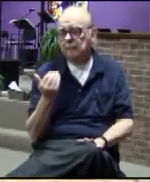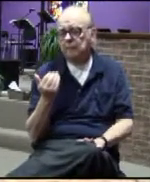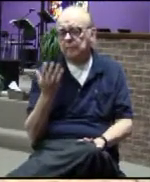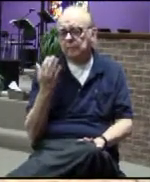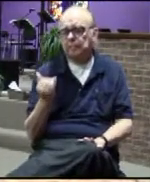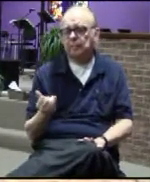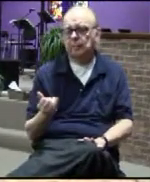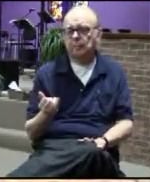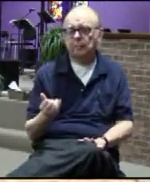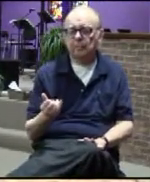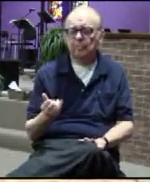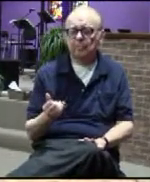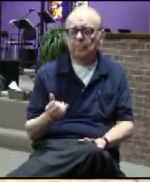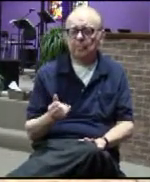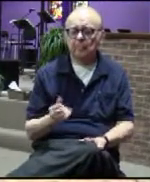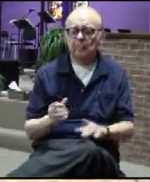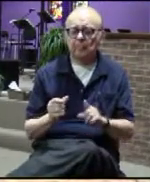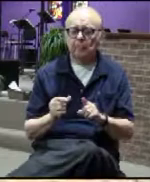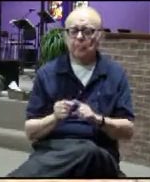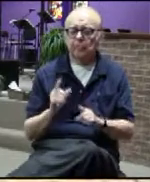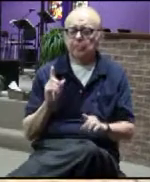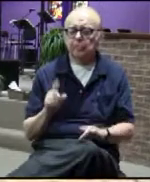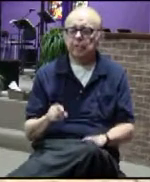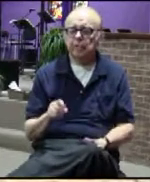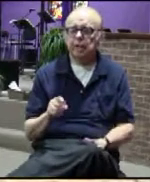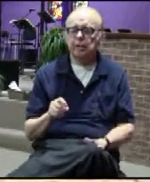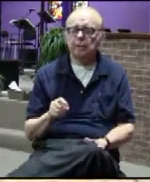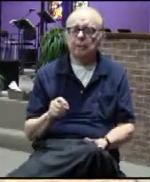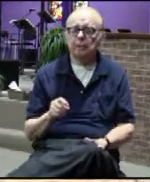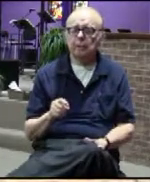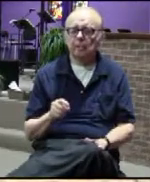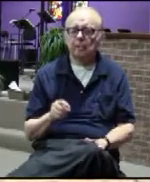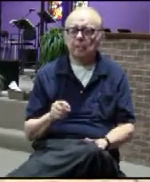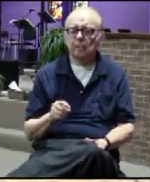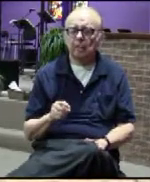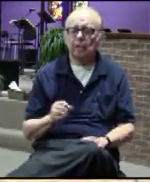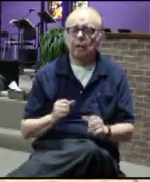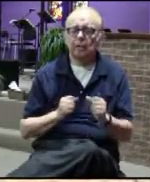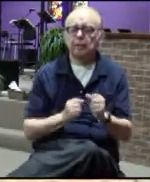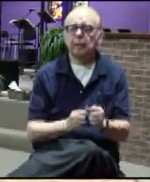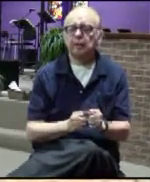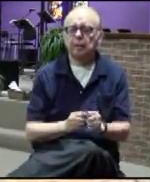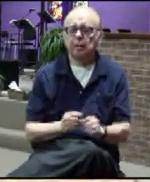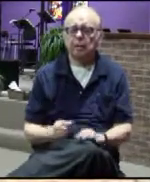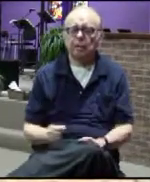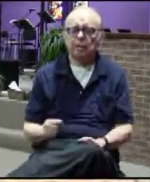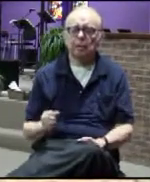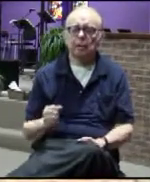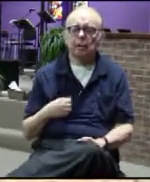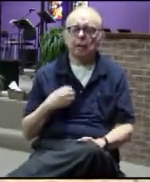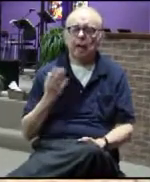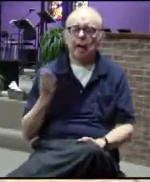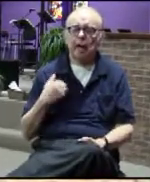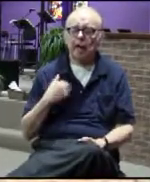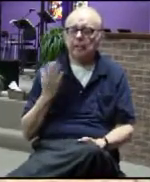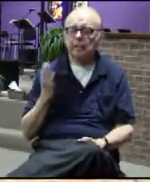Because there's a word here. That you really. Probably. Have never.